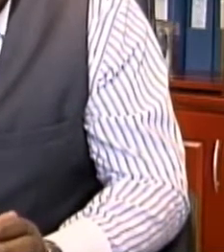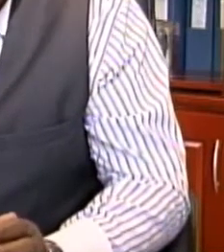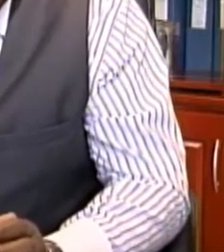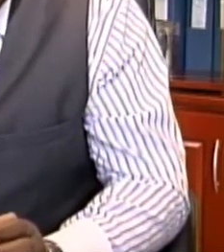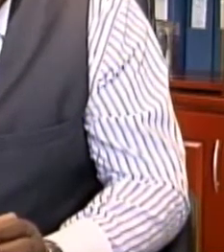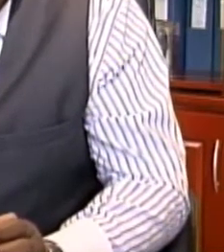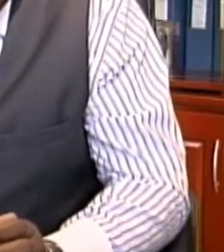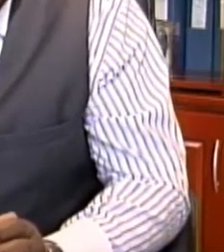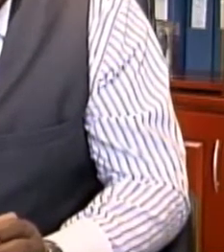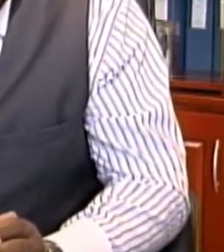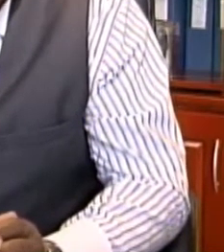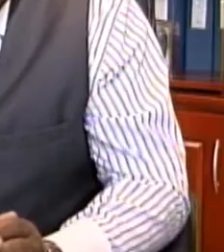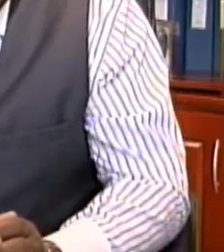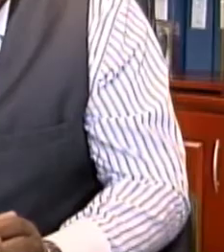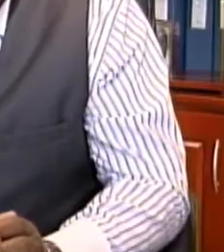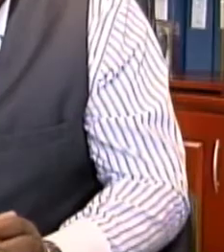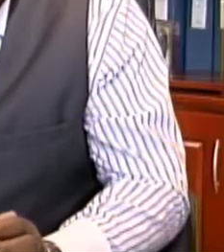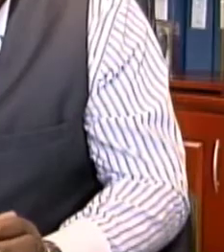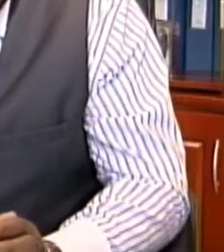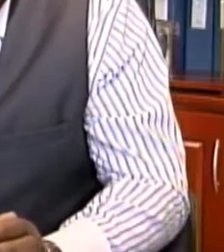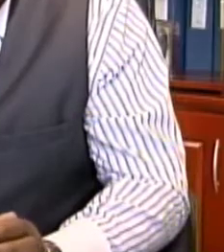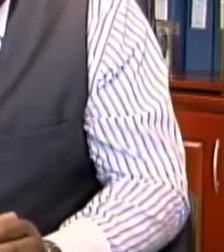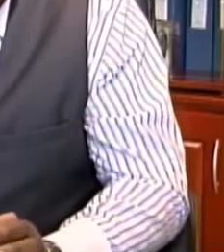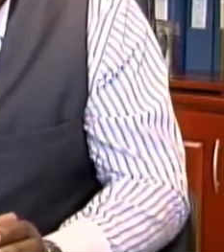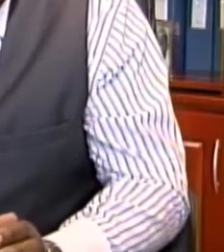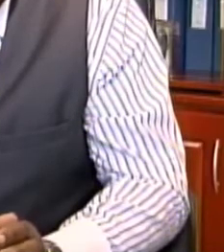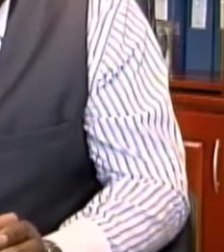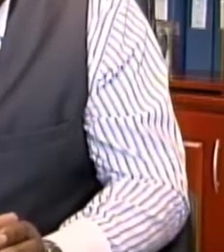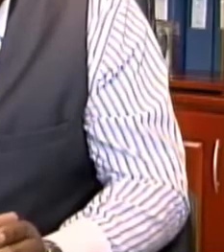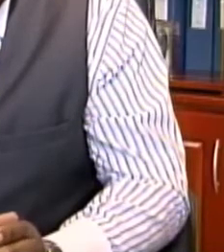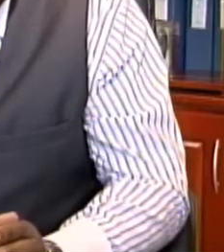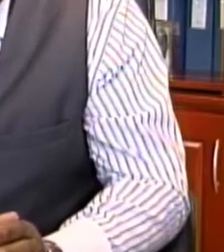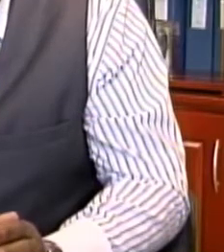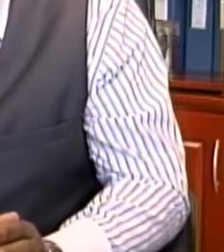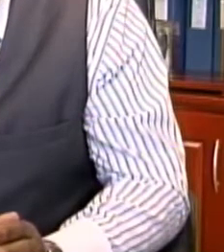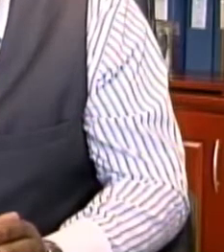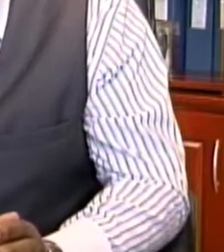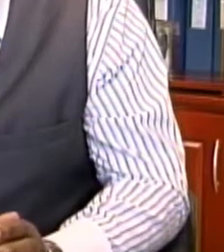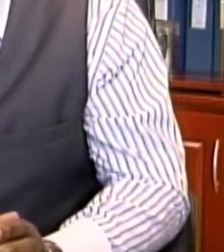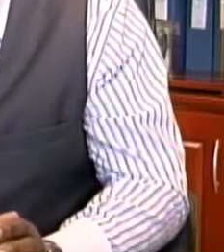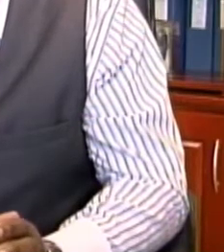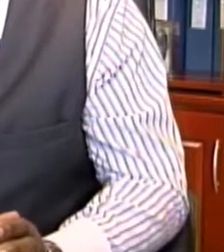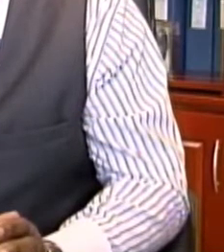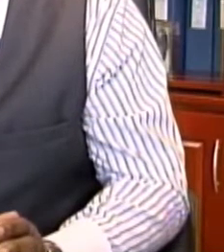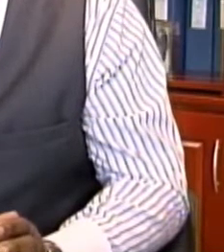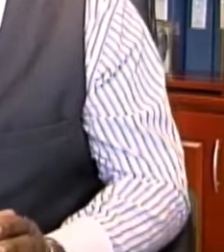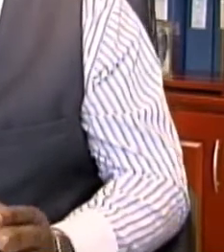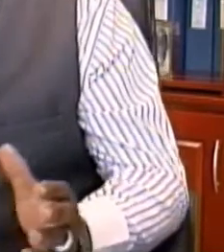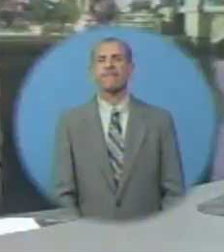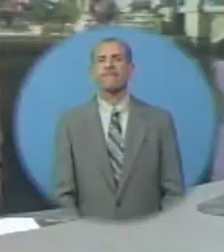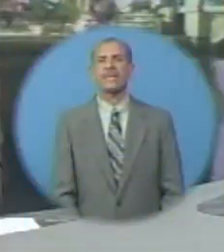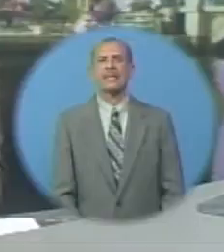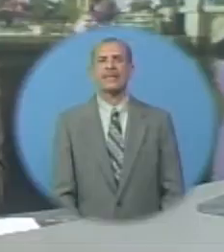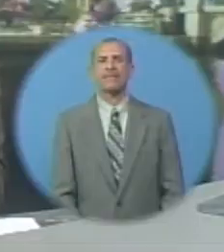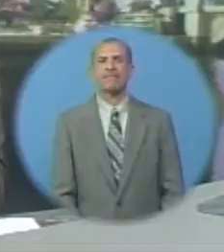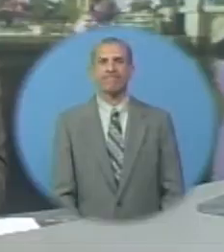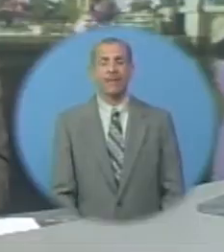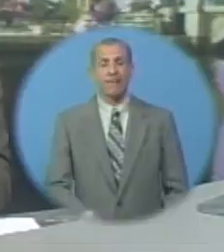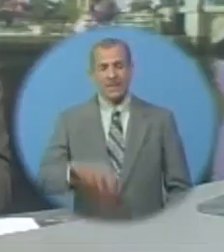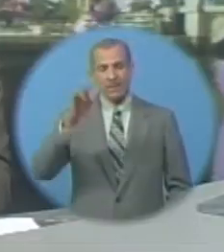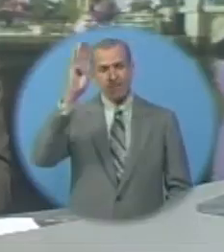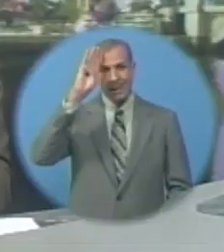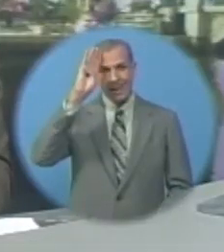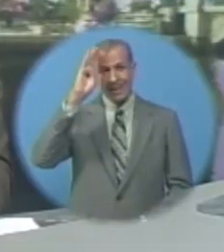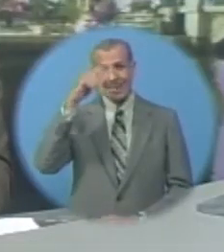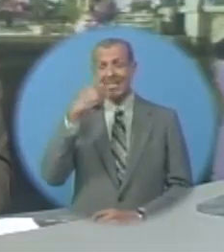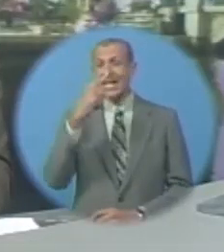key population, that I would encourage our HIV/AIDS Commission to take a look. Mr.